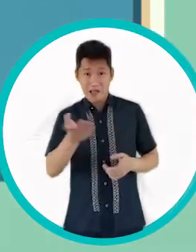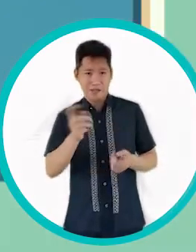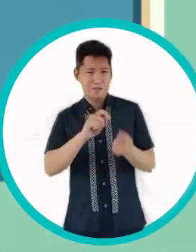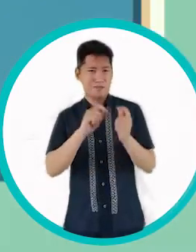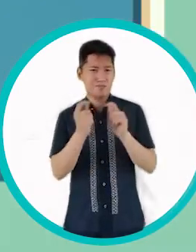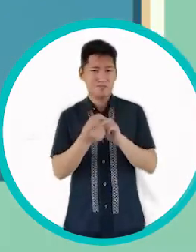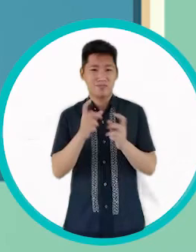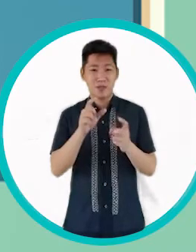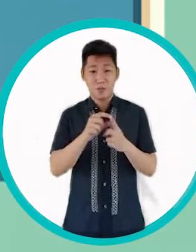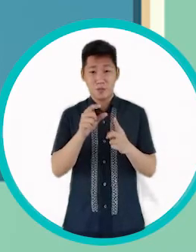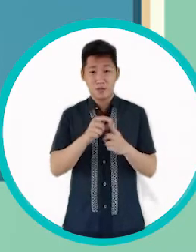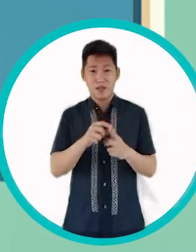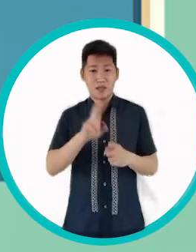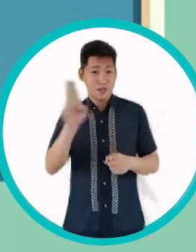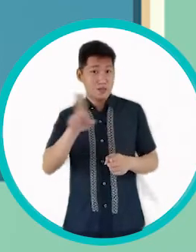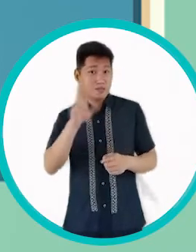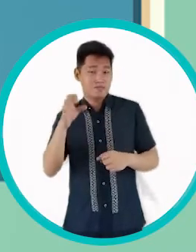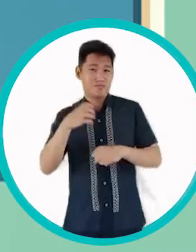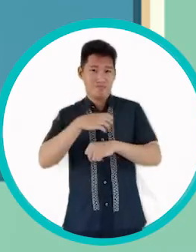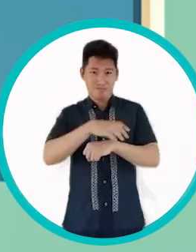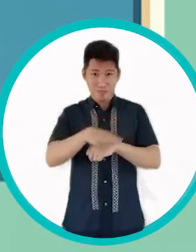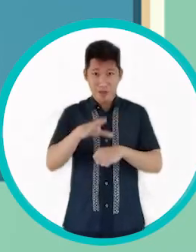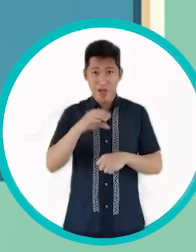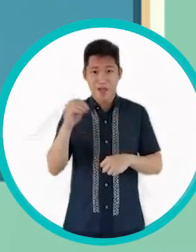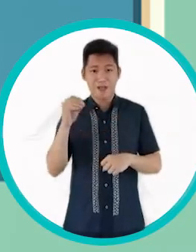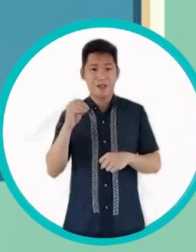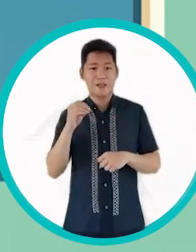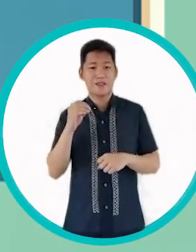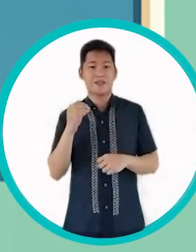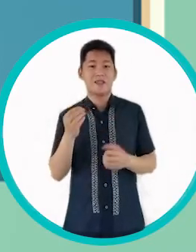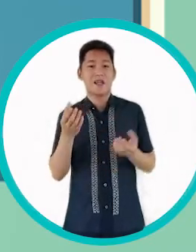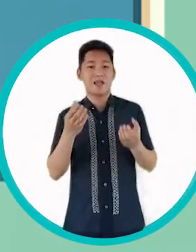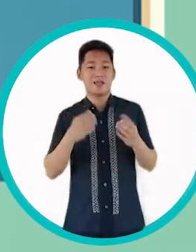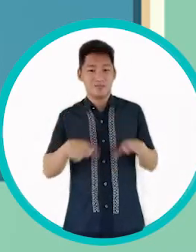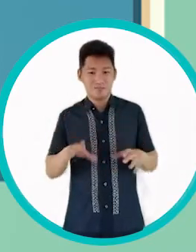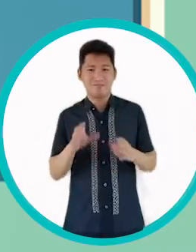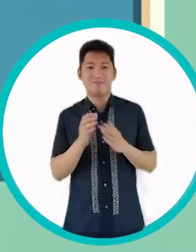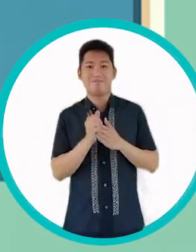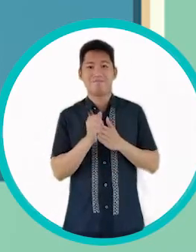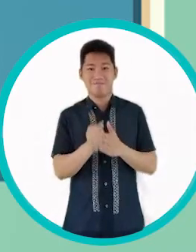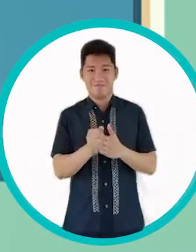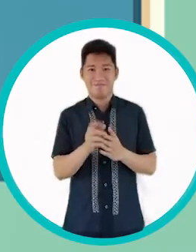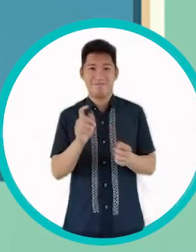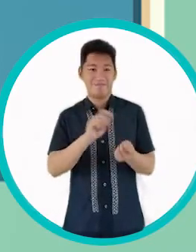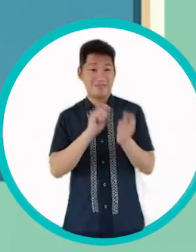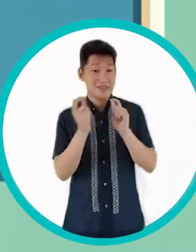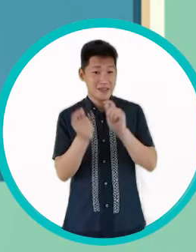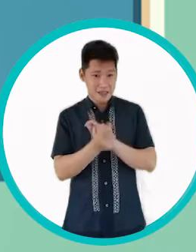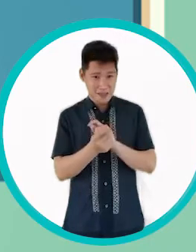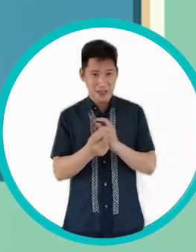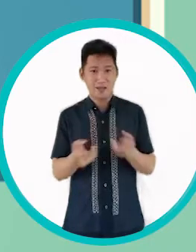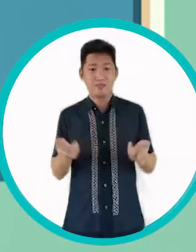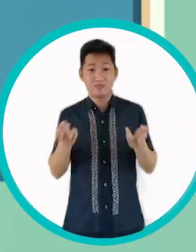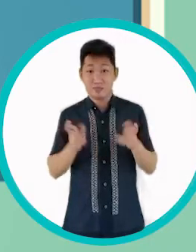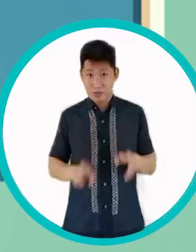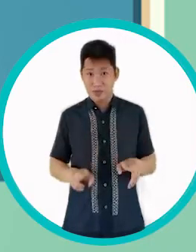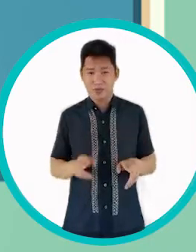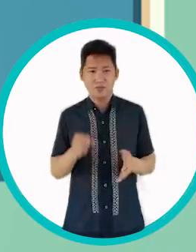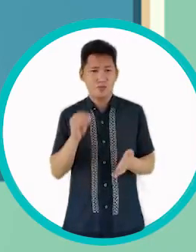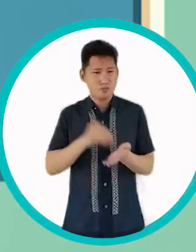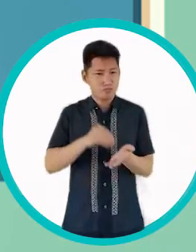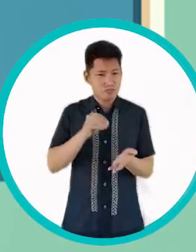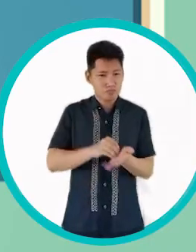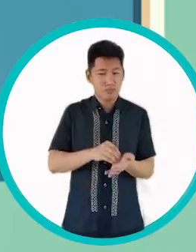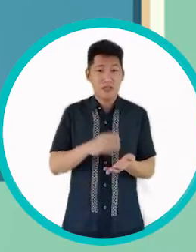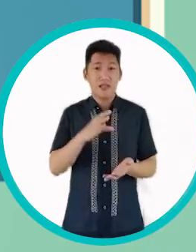Here are some of the transition words that may be used for cause-effect pattern. As a result, due